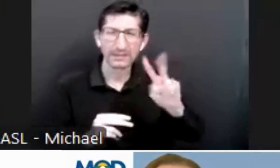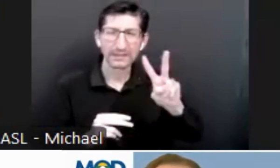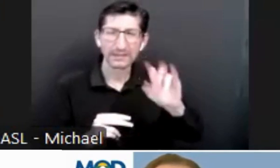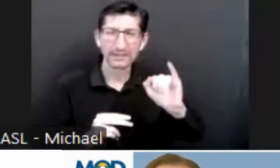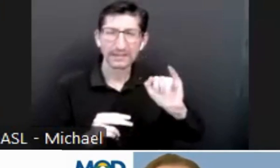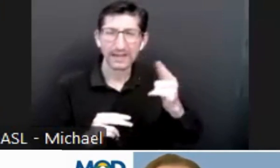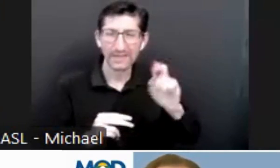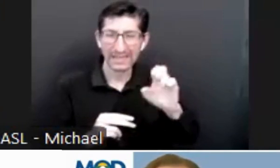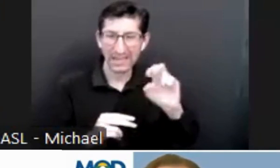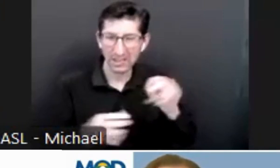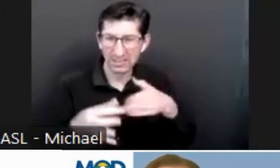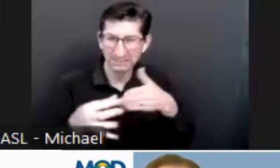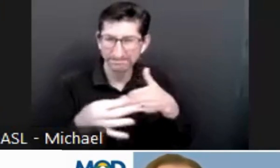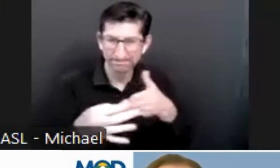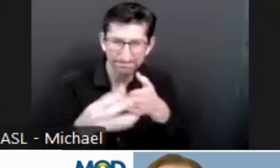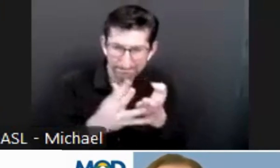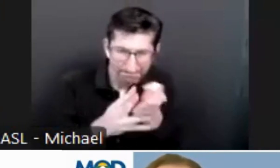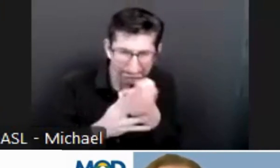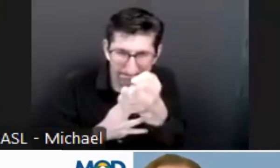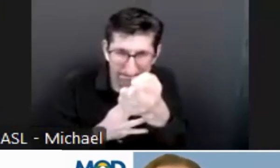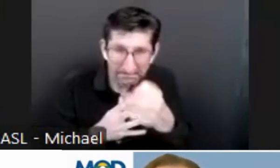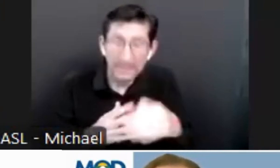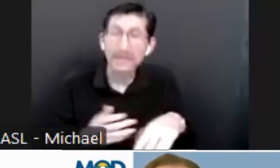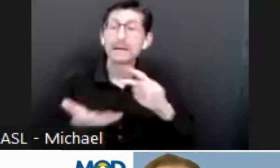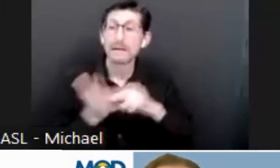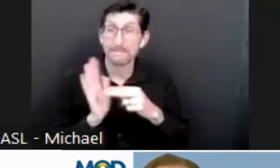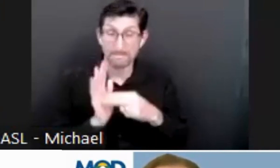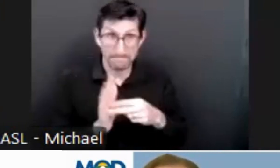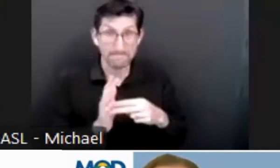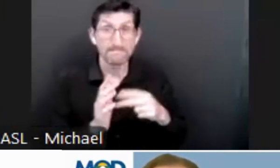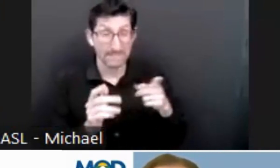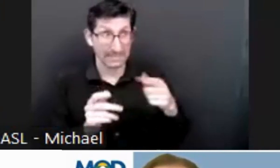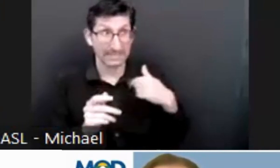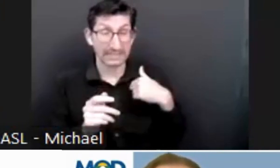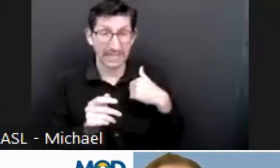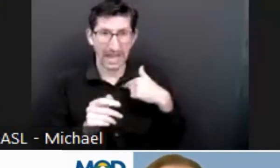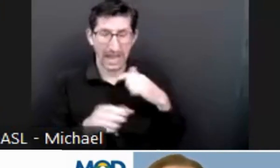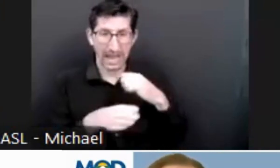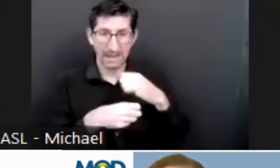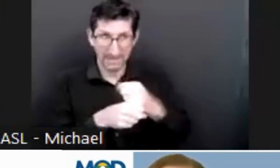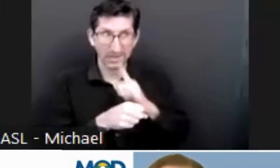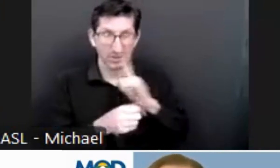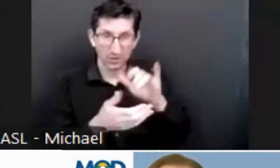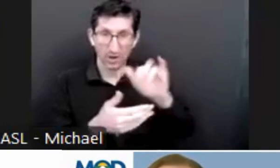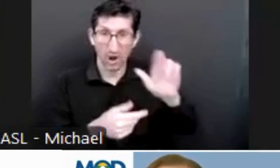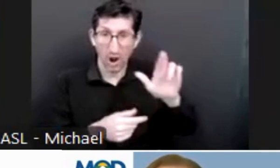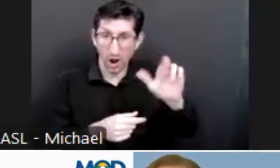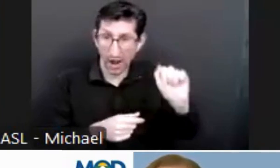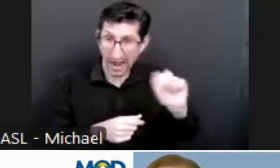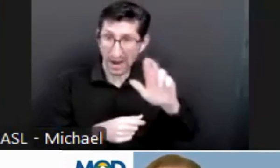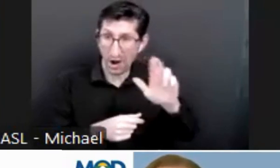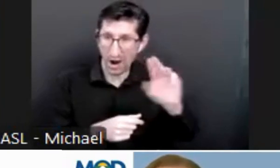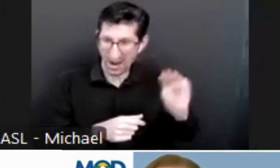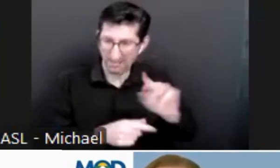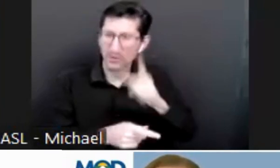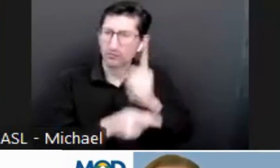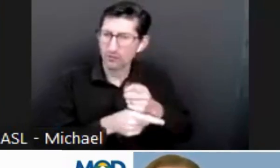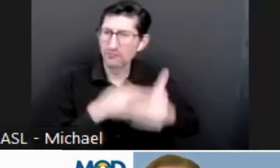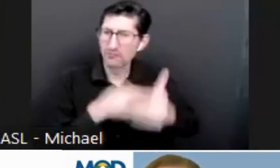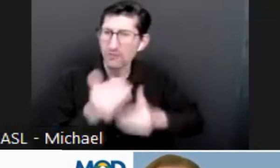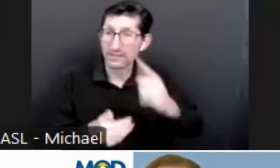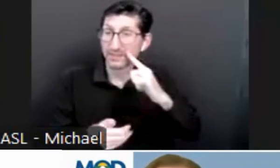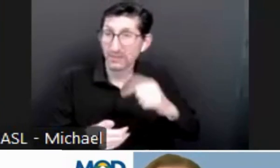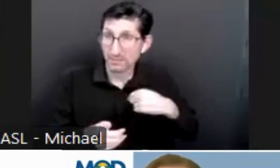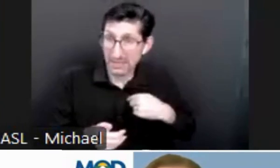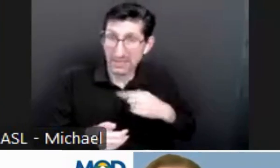an accommodation and modification request process is the right process for you and to start the very basic preparation if so.